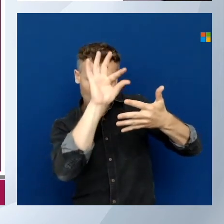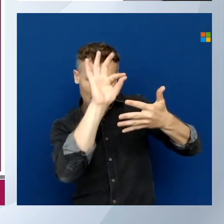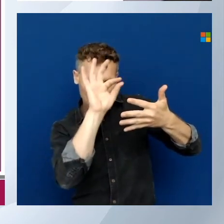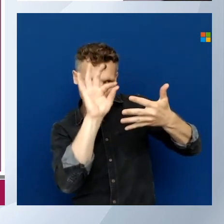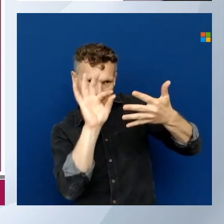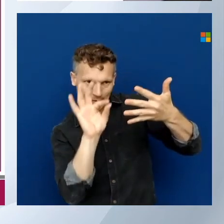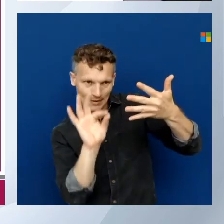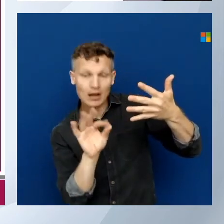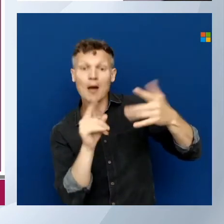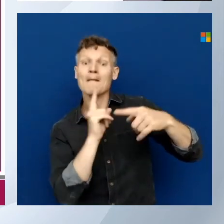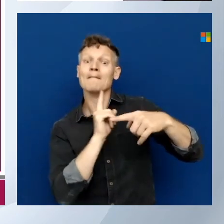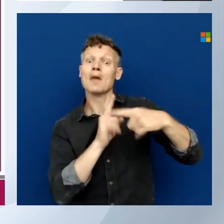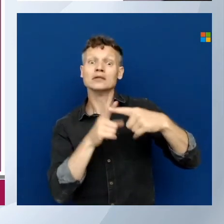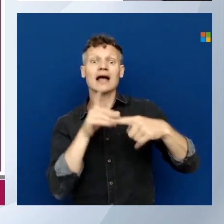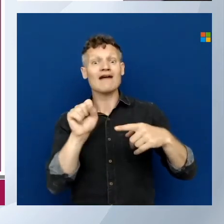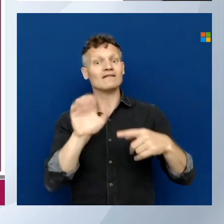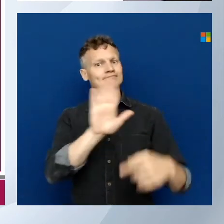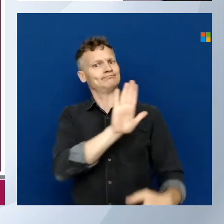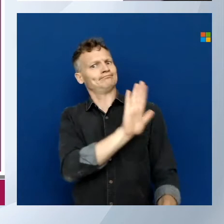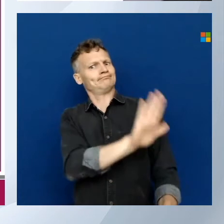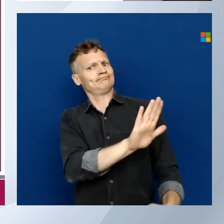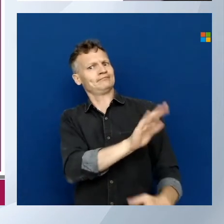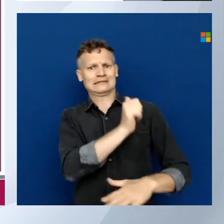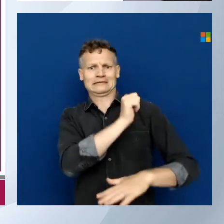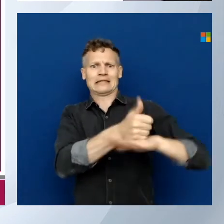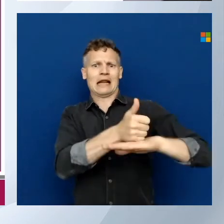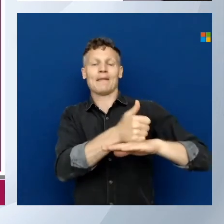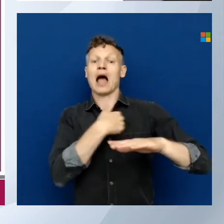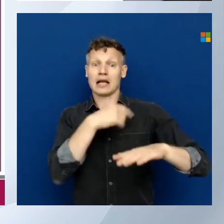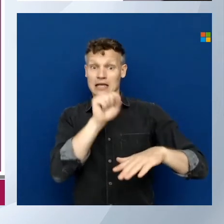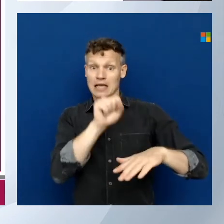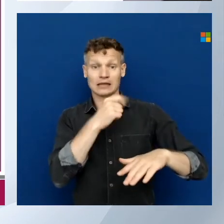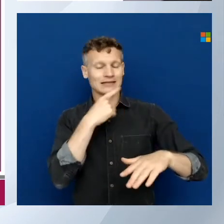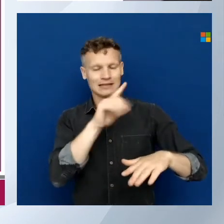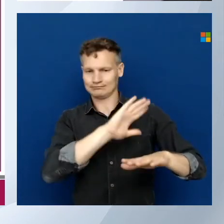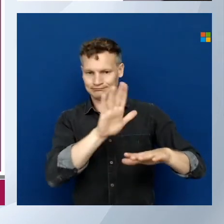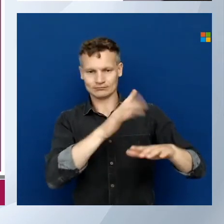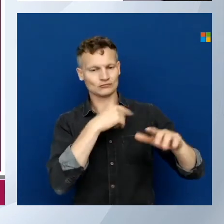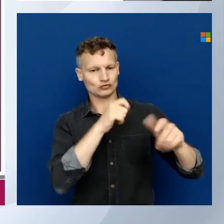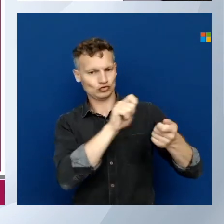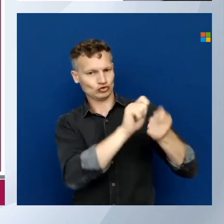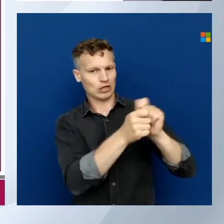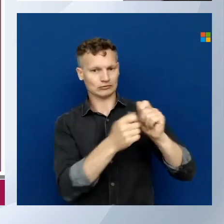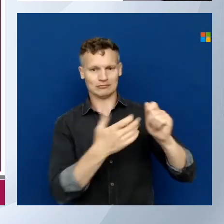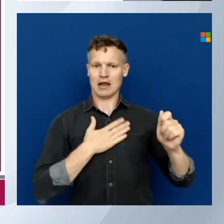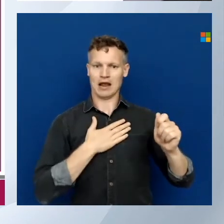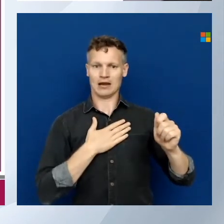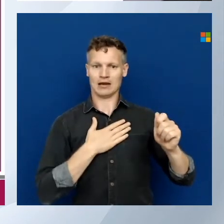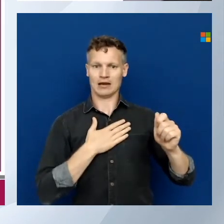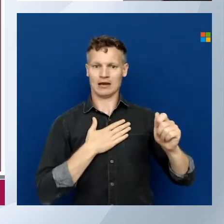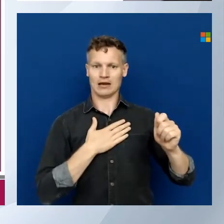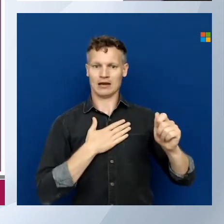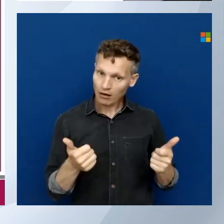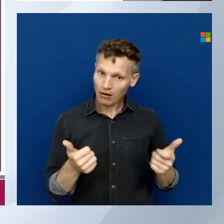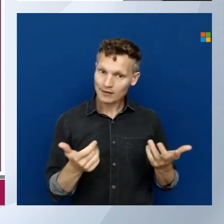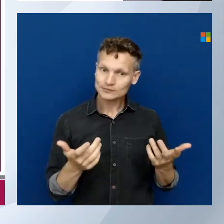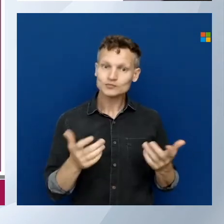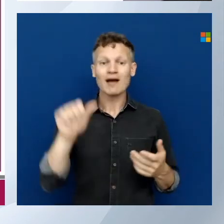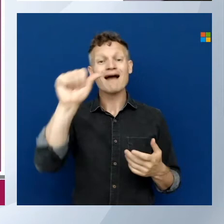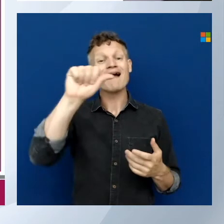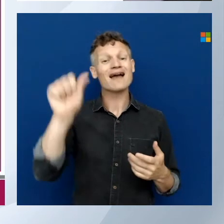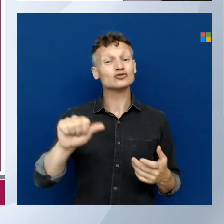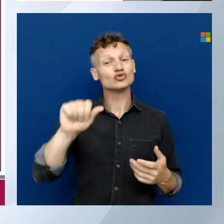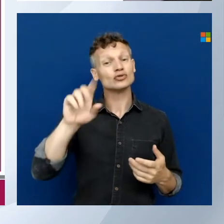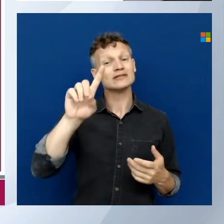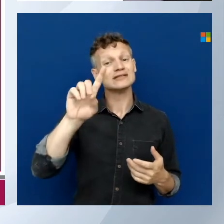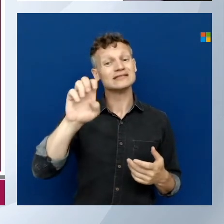with, in this case, even variables. So the cool thing about Azure DevOps is that it gives you this